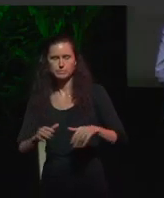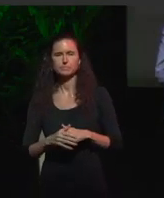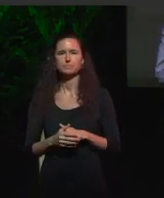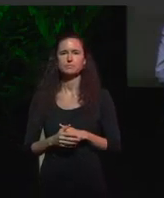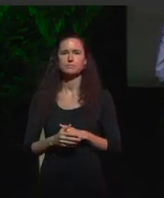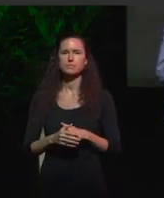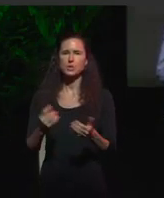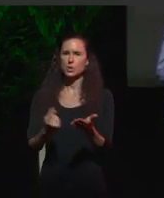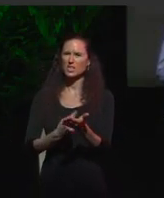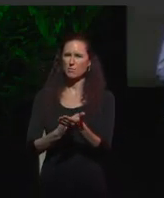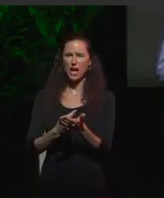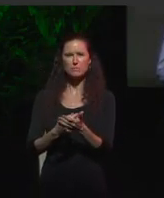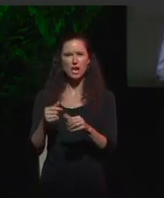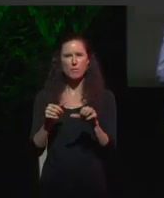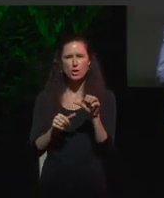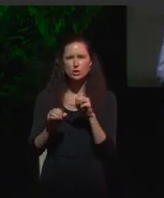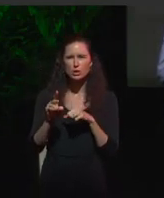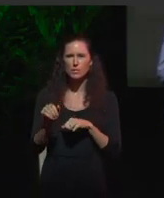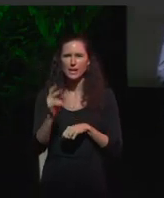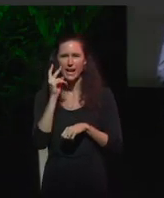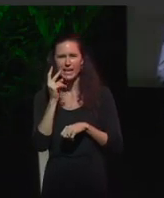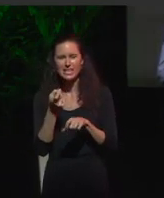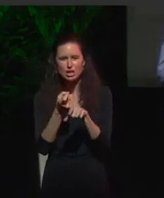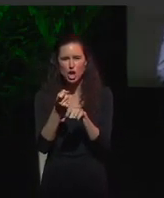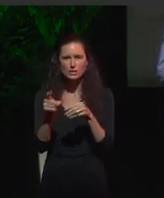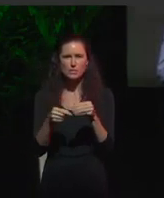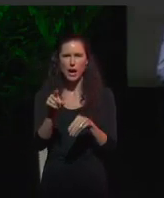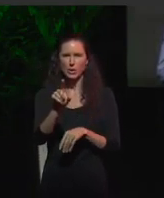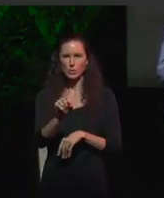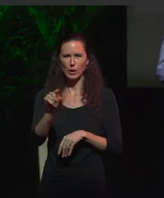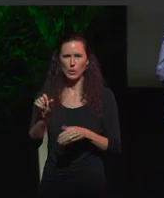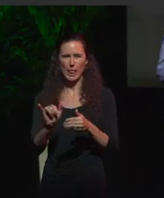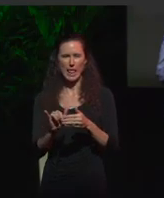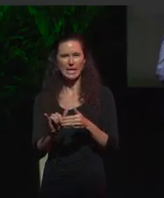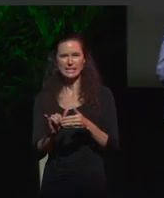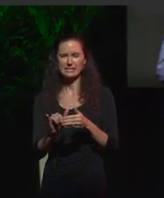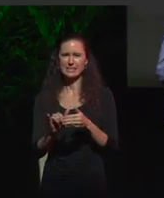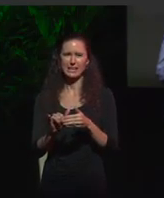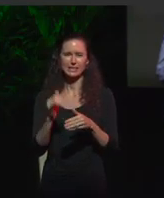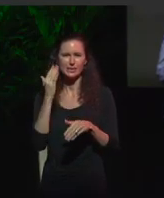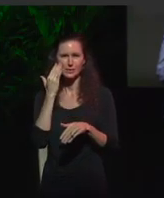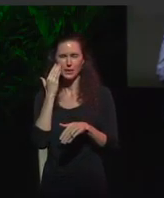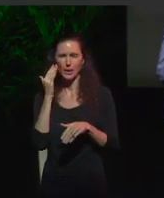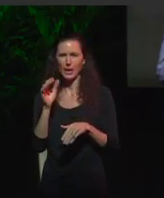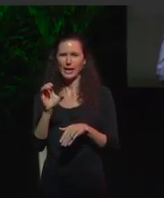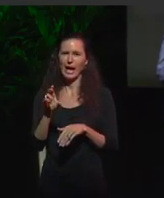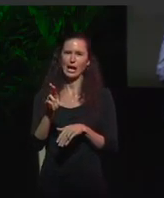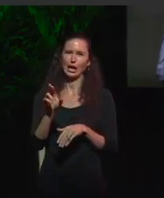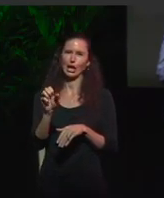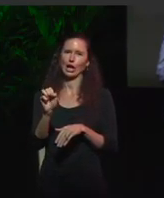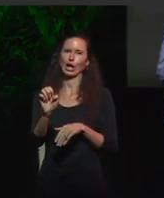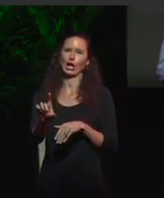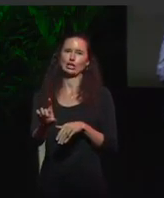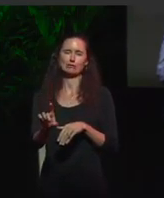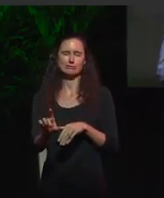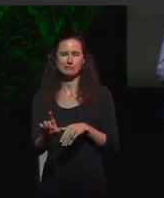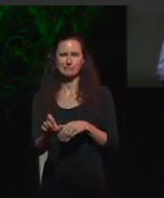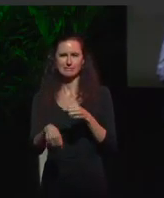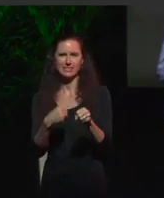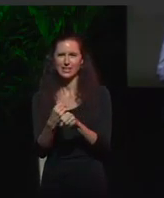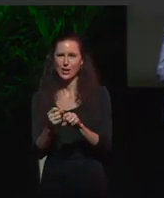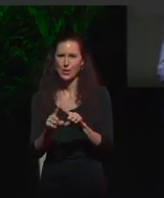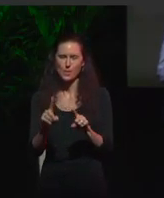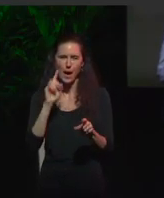Sometimes I'm on social media and I see jokes and memes about 2020 being a cursed year. But I'm among those who believe that there's